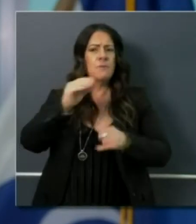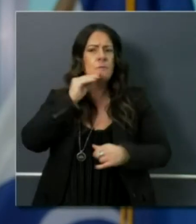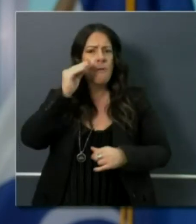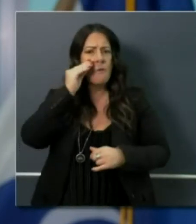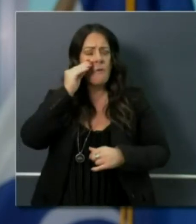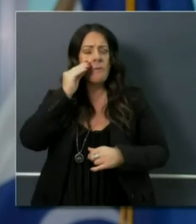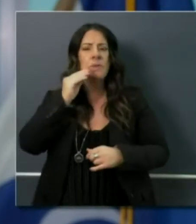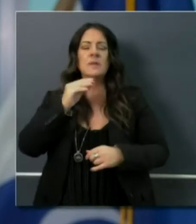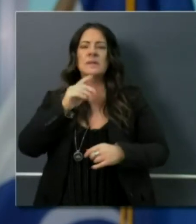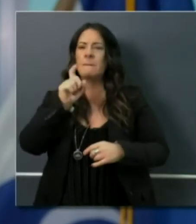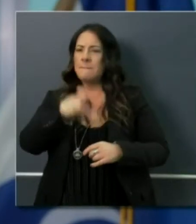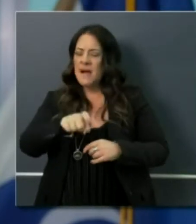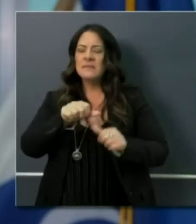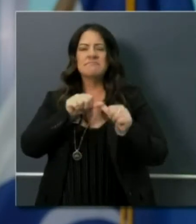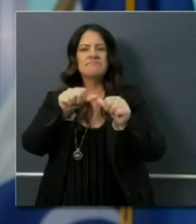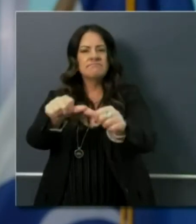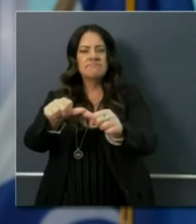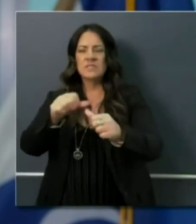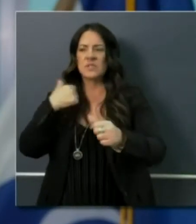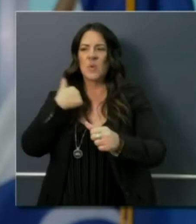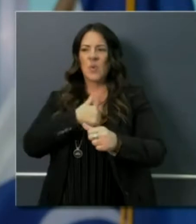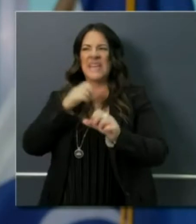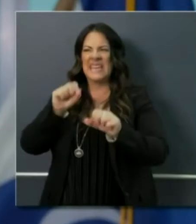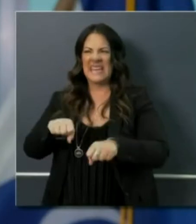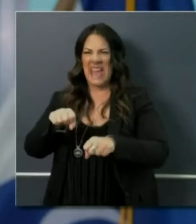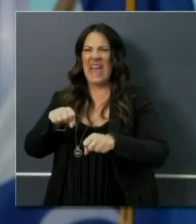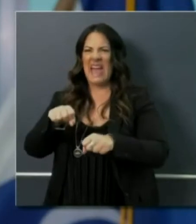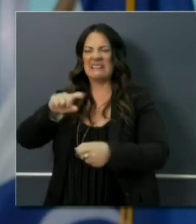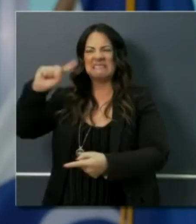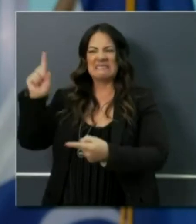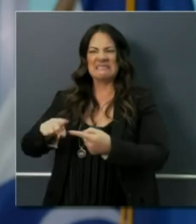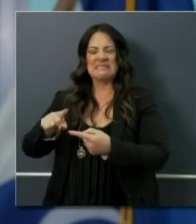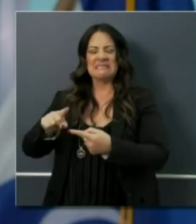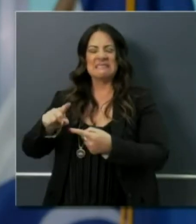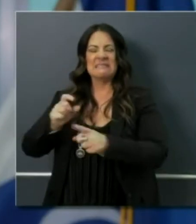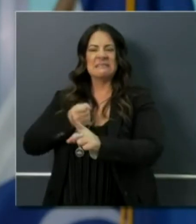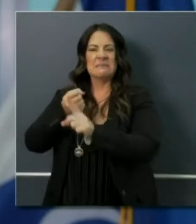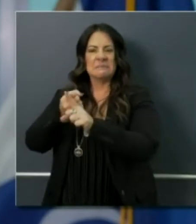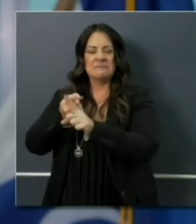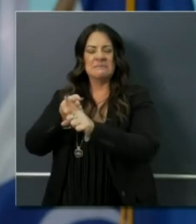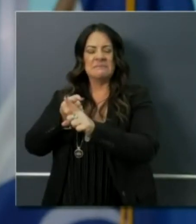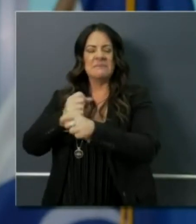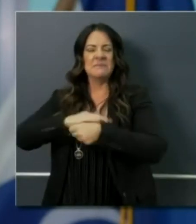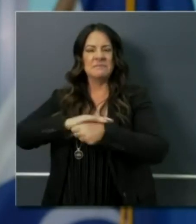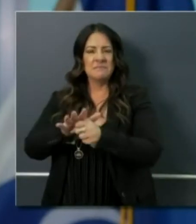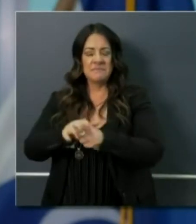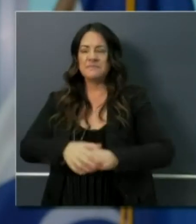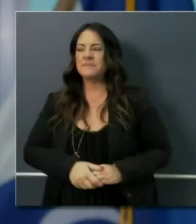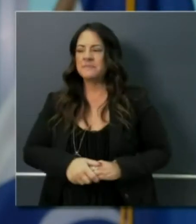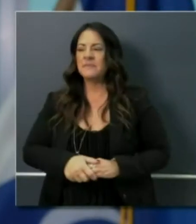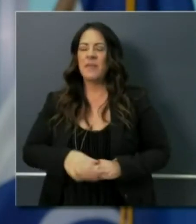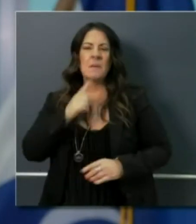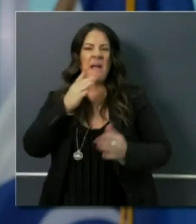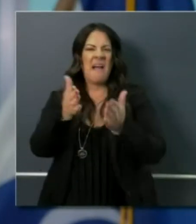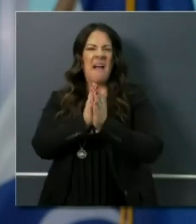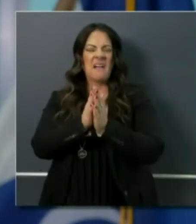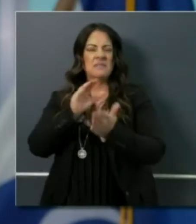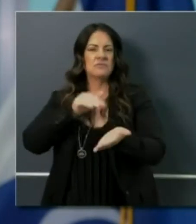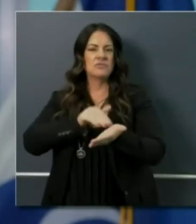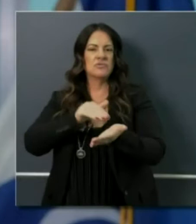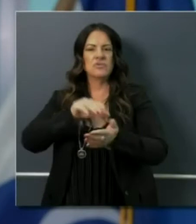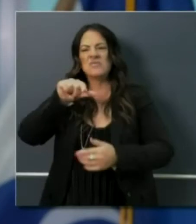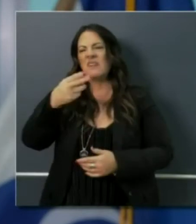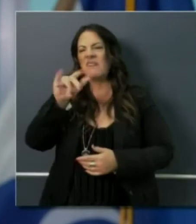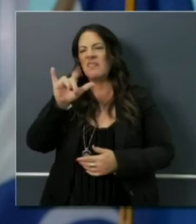and continue to stay the course. But first, let me bring up Dr. Galley, and we'll begin the presentation on some of